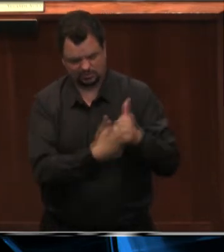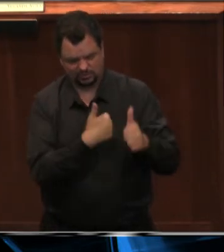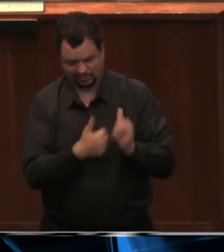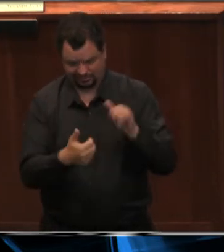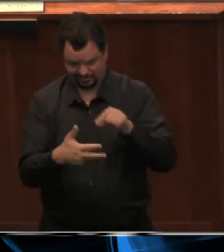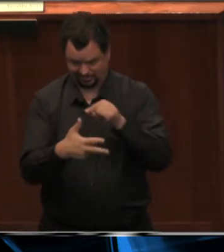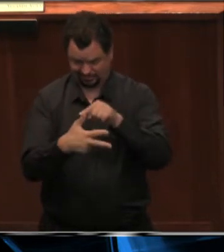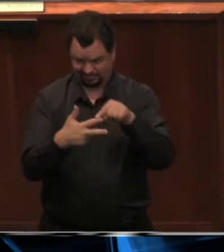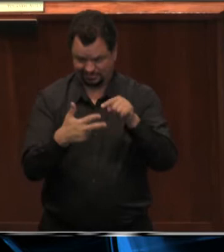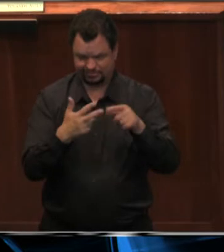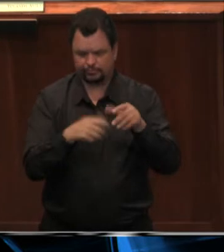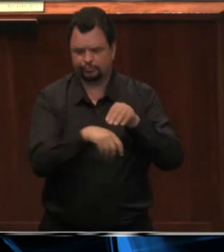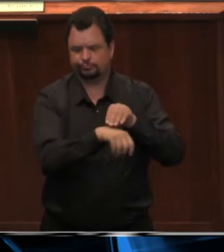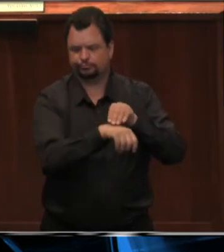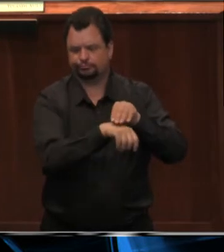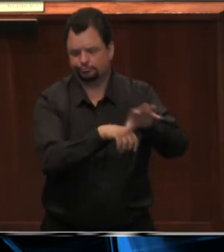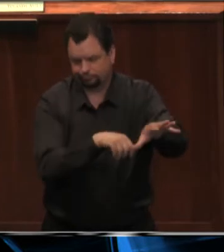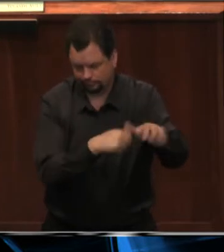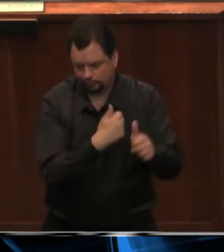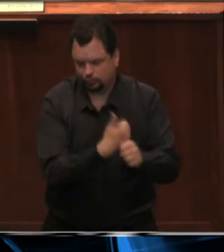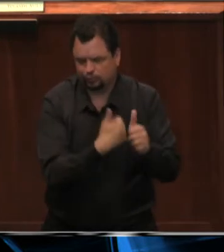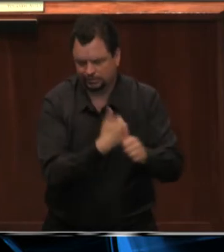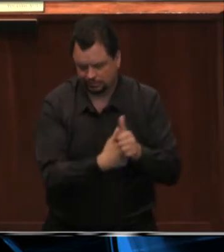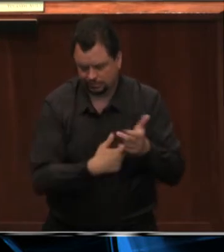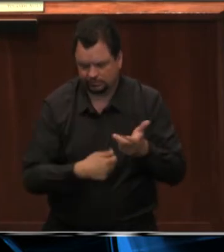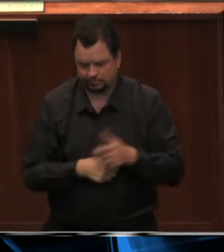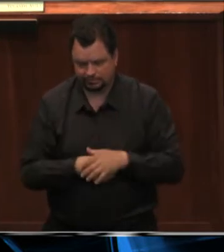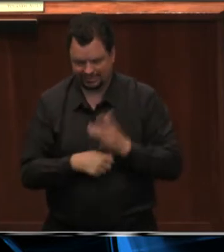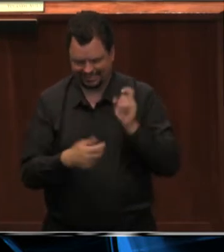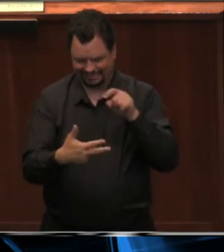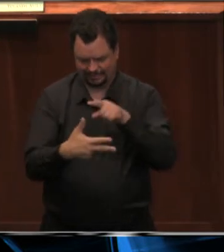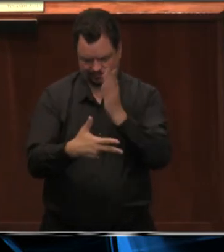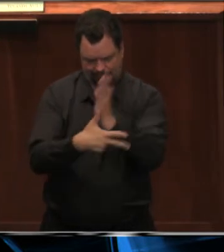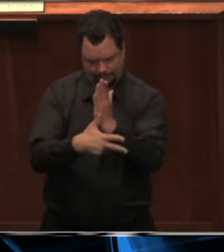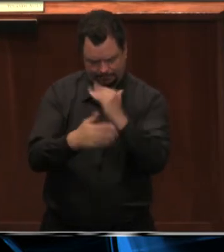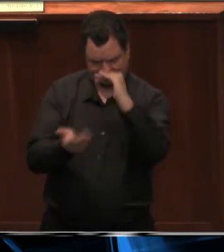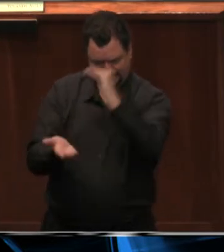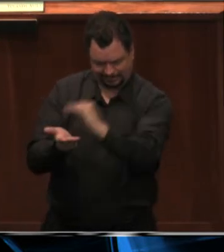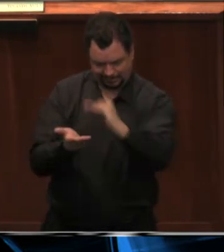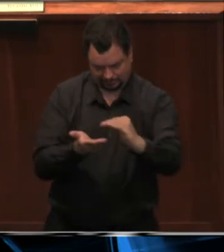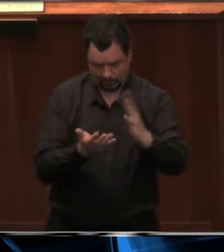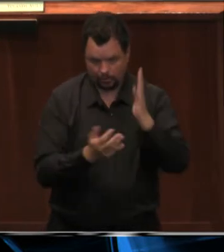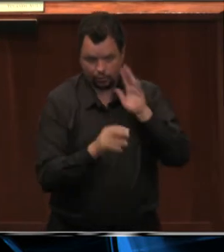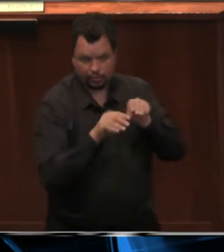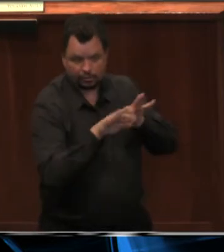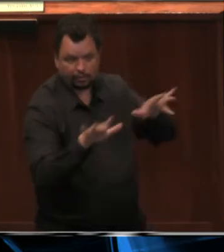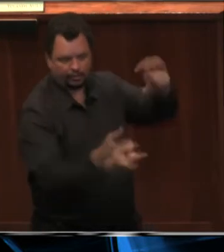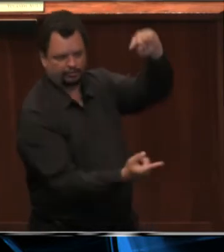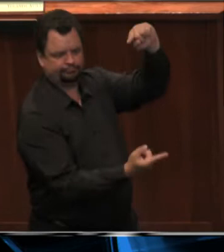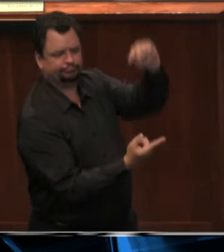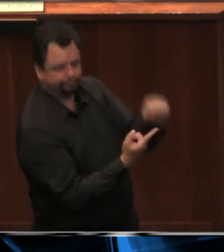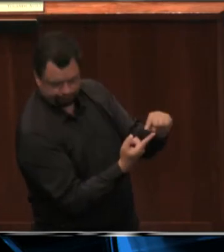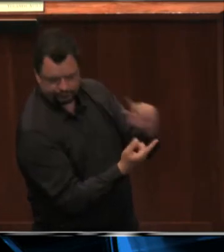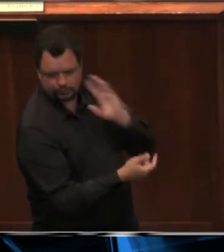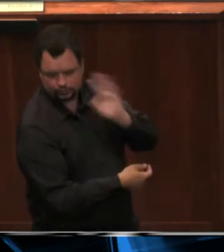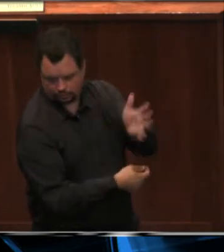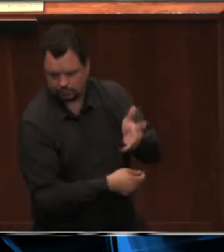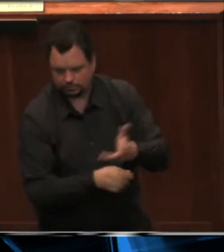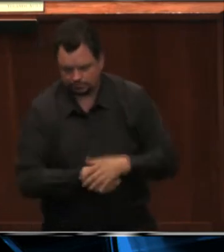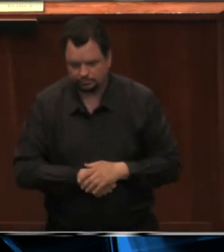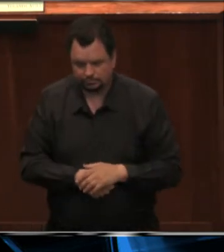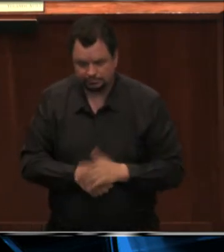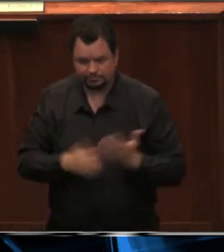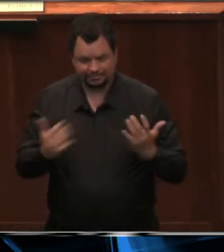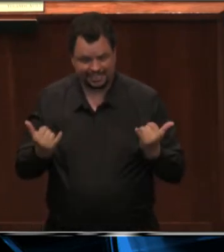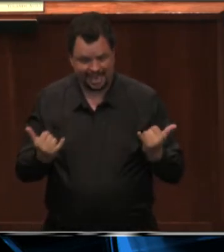were scaled back in our community because we know that they come with some high risks. And as you go down through that, you'll see some of the low-risk activities